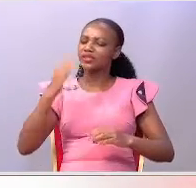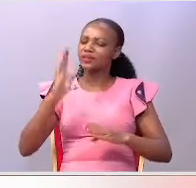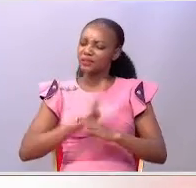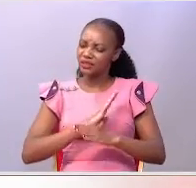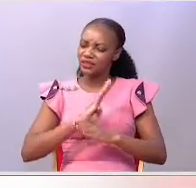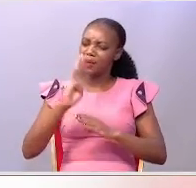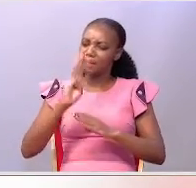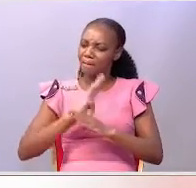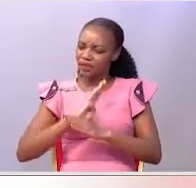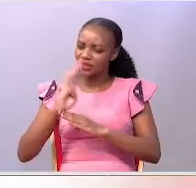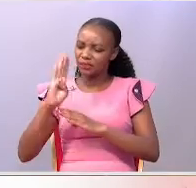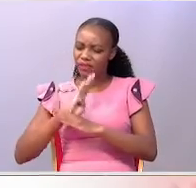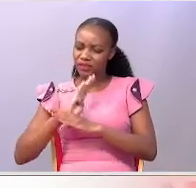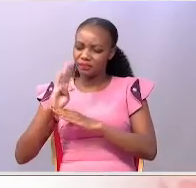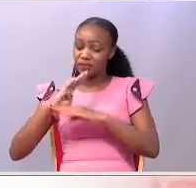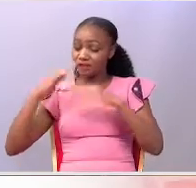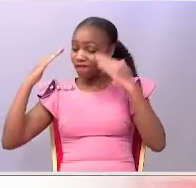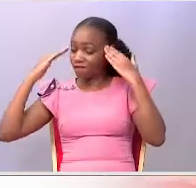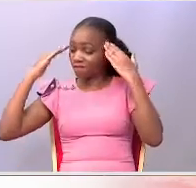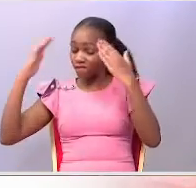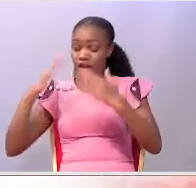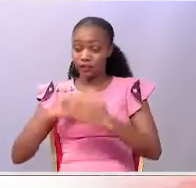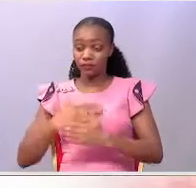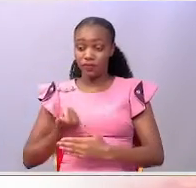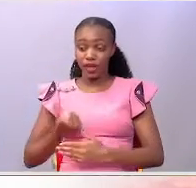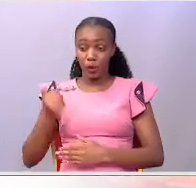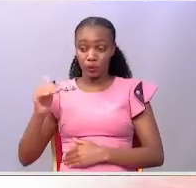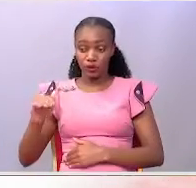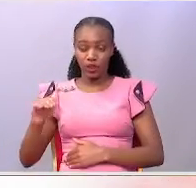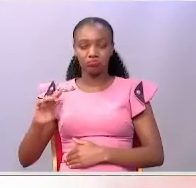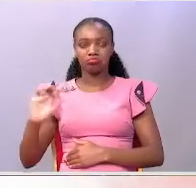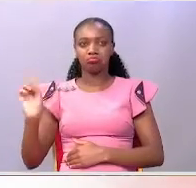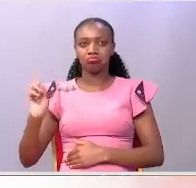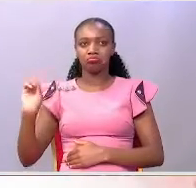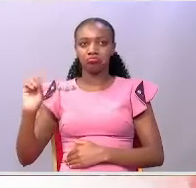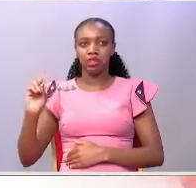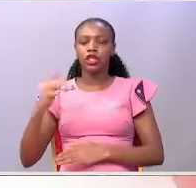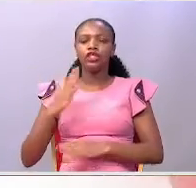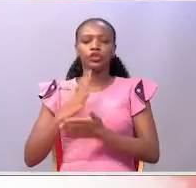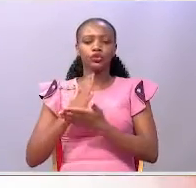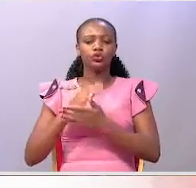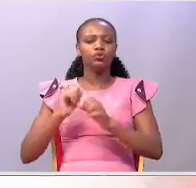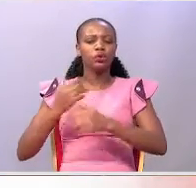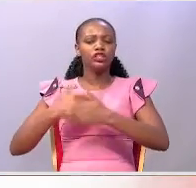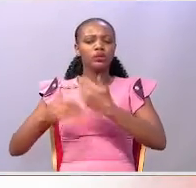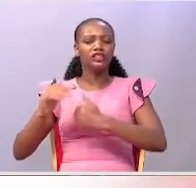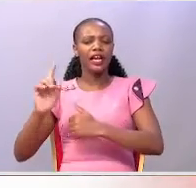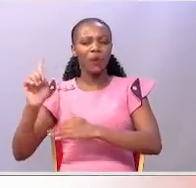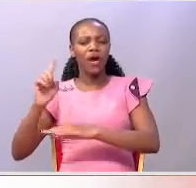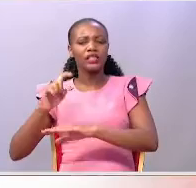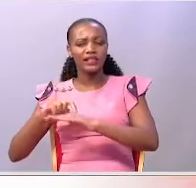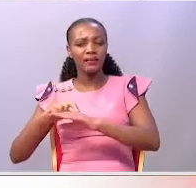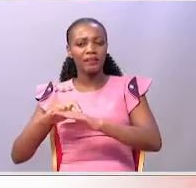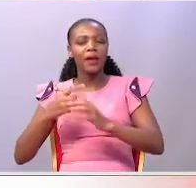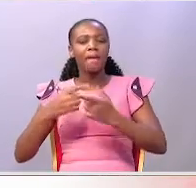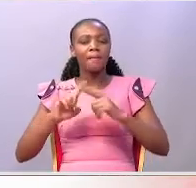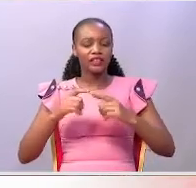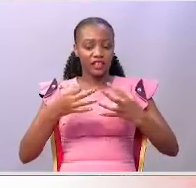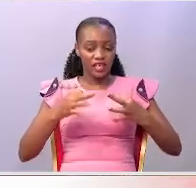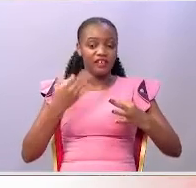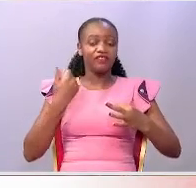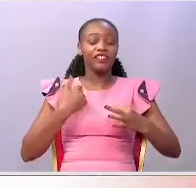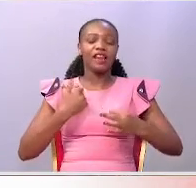na kukosa kuweka mtoto chini kuongea naye. Ndio unaweza ongea naye mara moja, but ningekuwa naongea